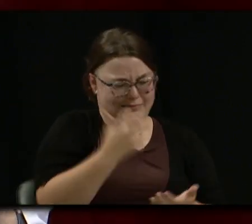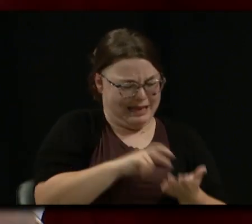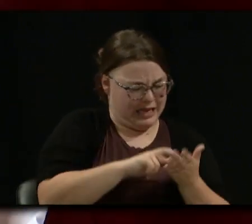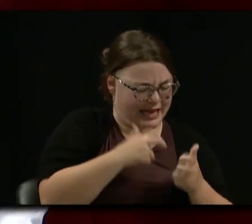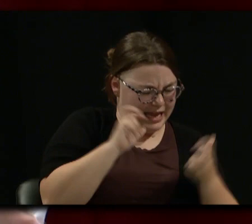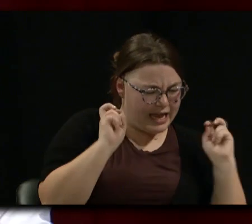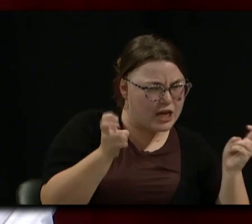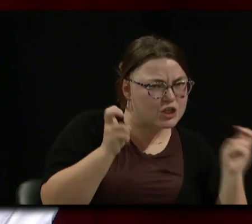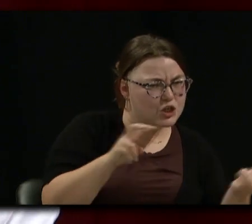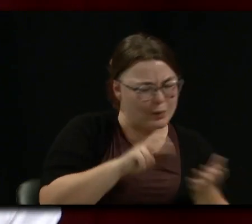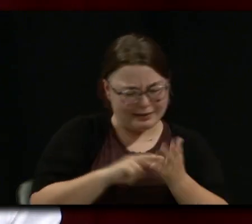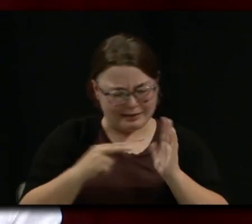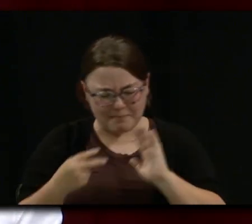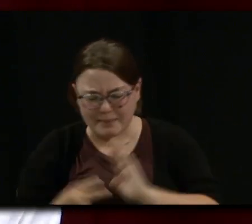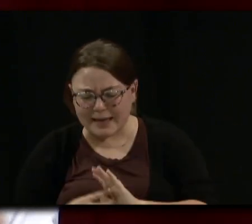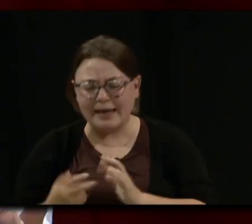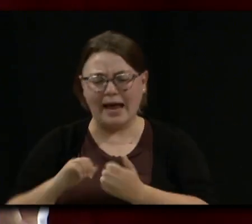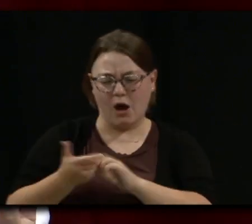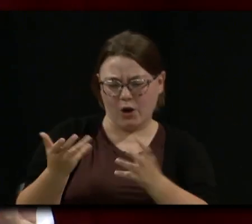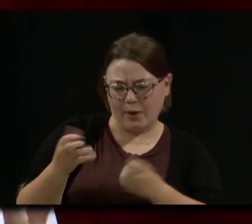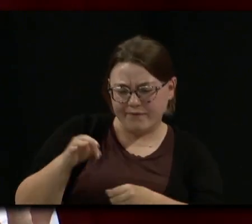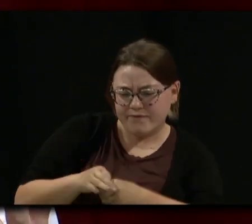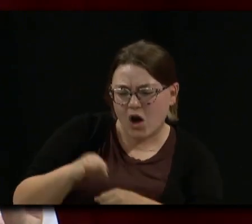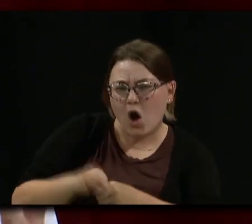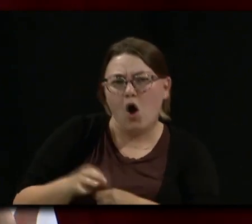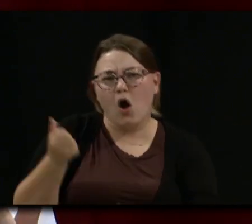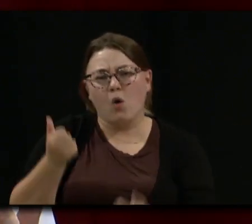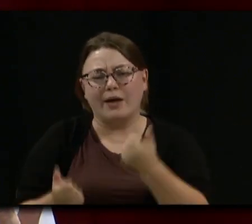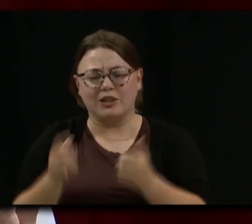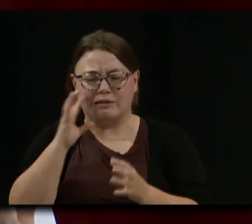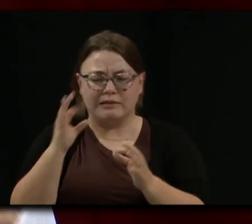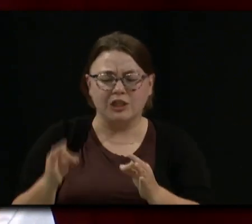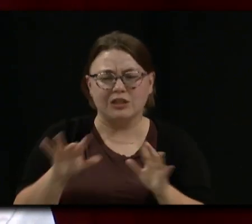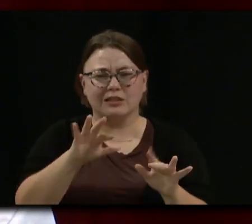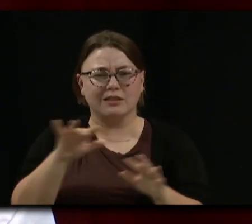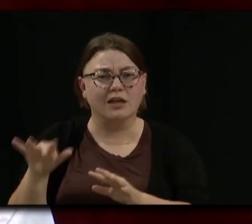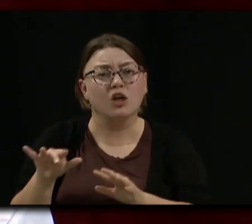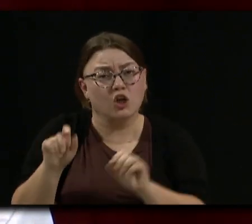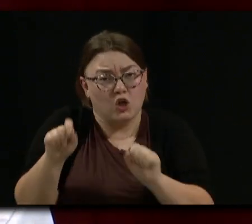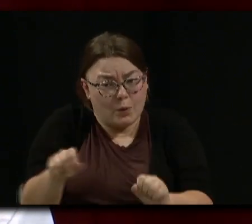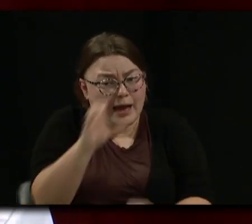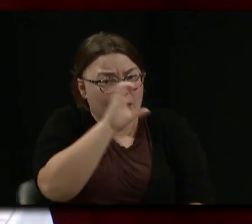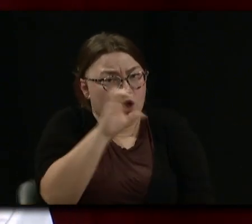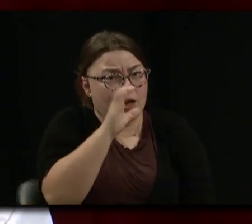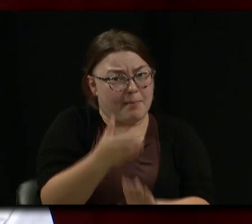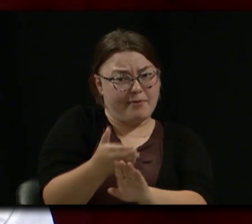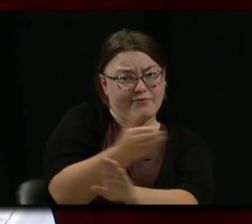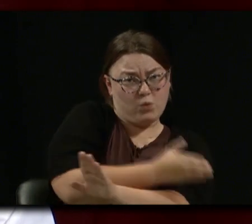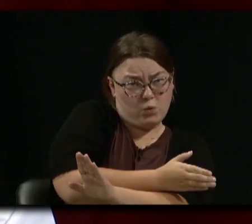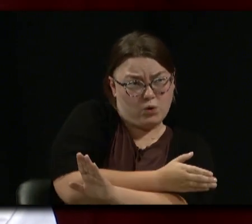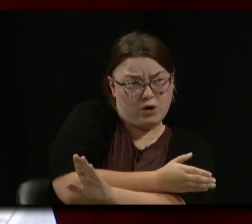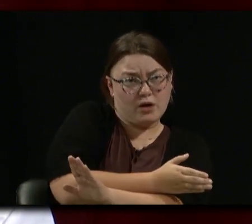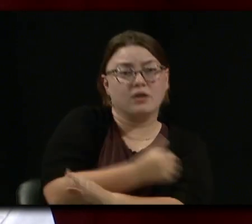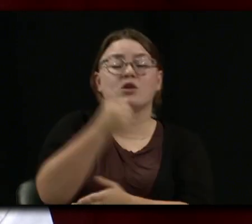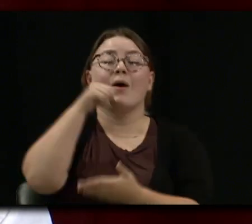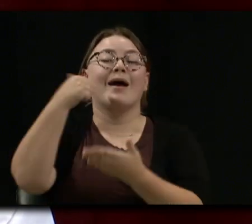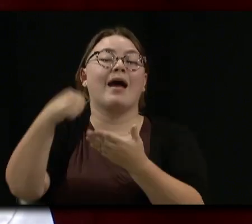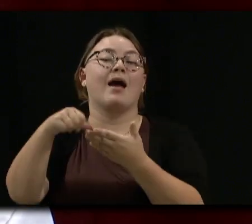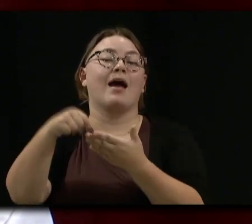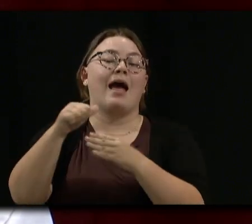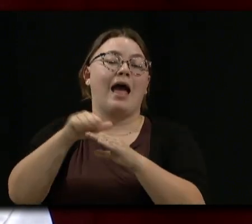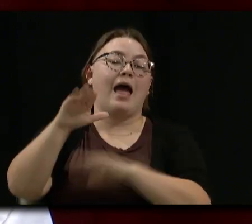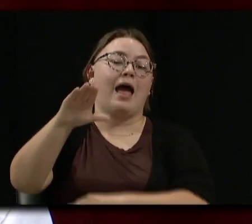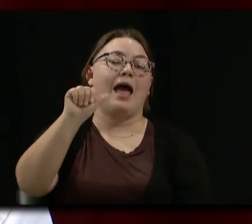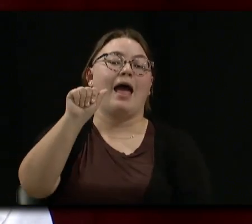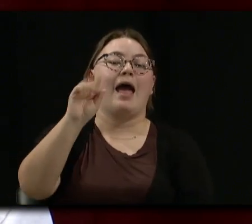how do I decide I want to vote? So obviously, the early vote is one option, the voting absentee, where I would mail in, and this is